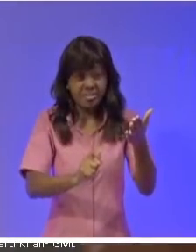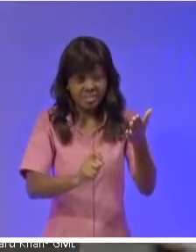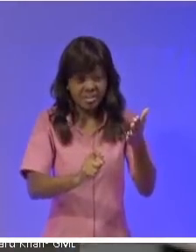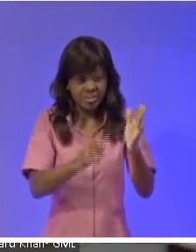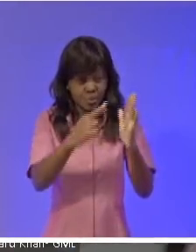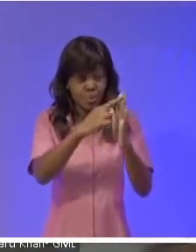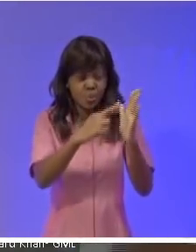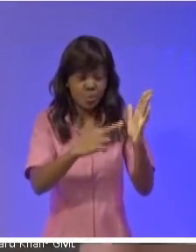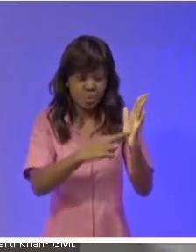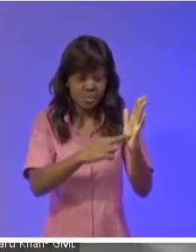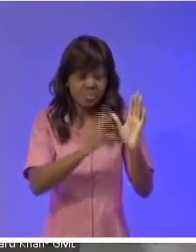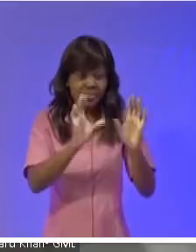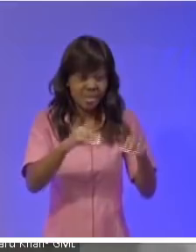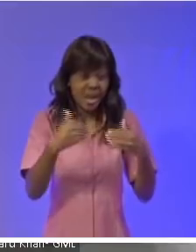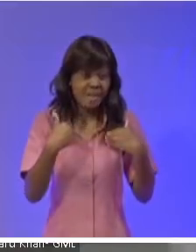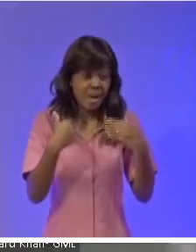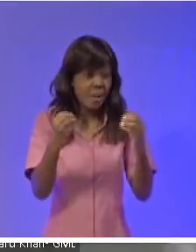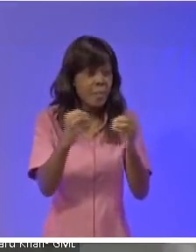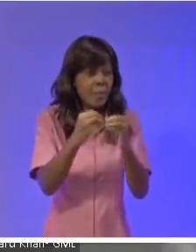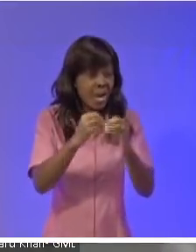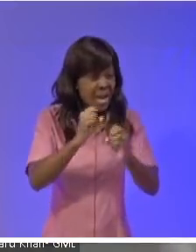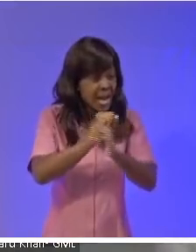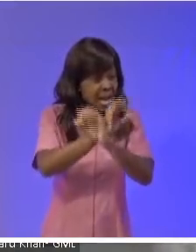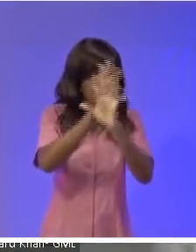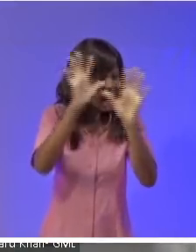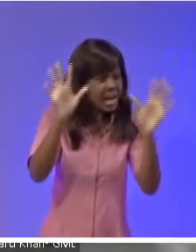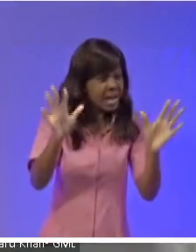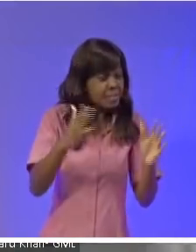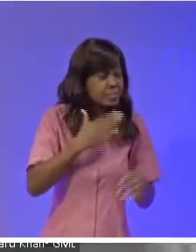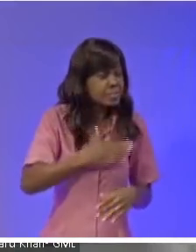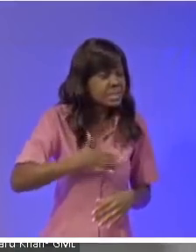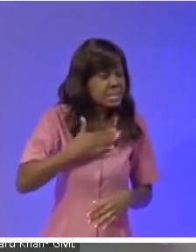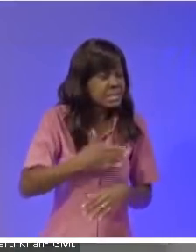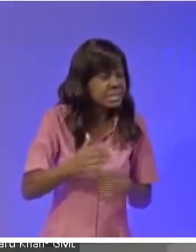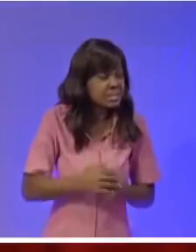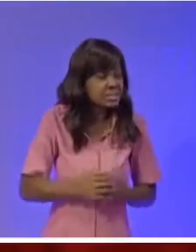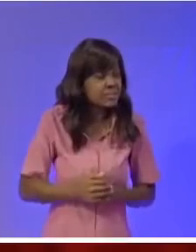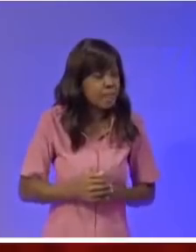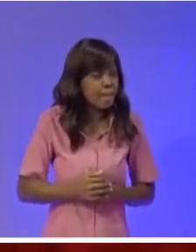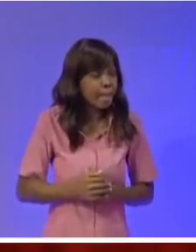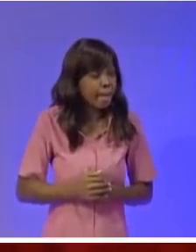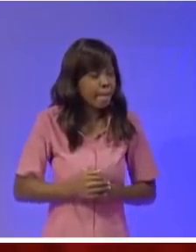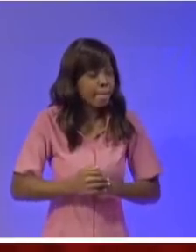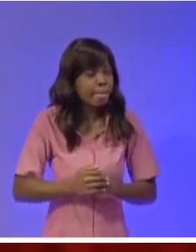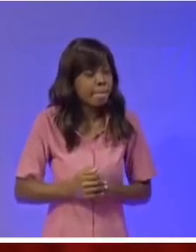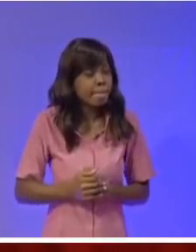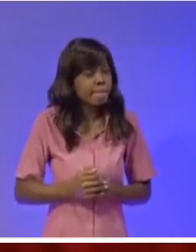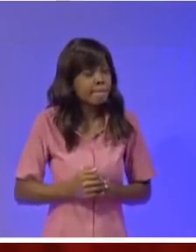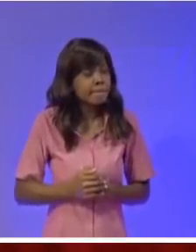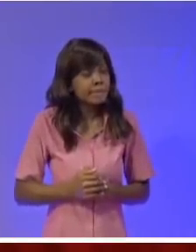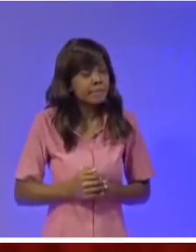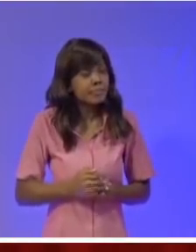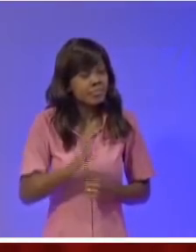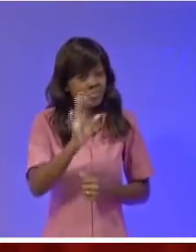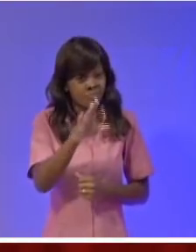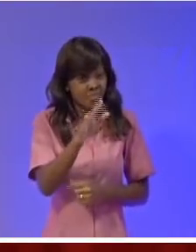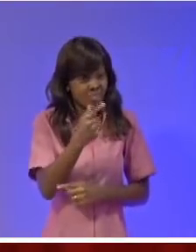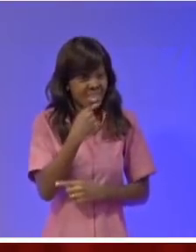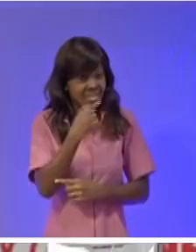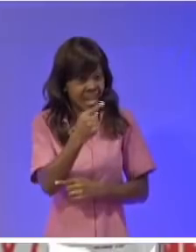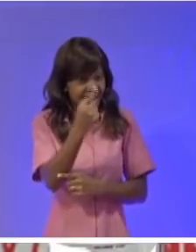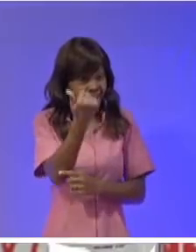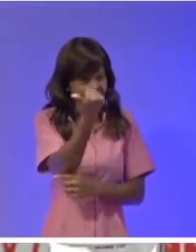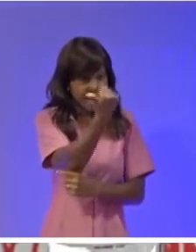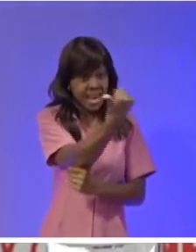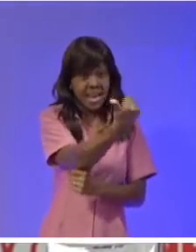more clarity on that? Okay, so as I said, any entity that wants to